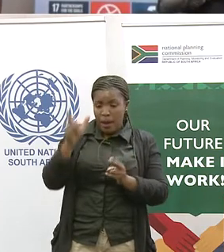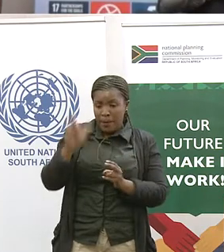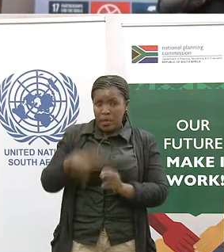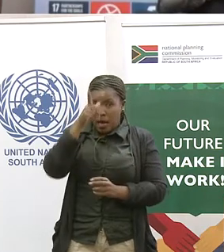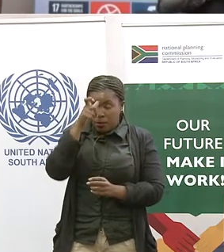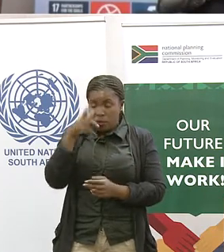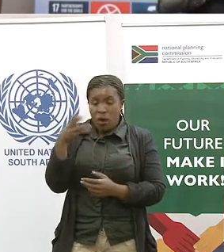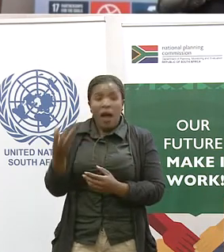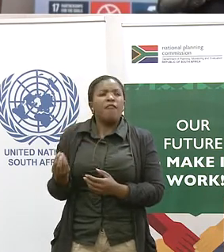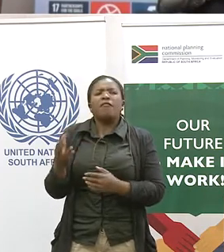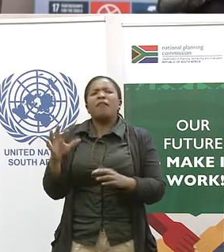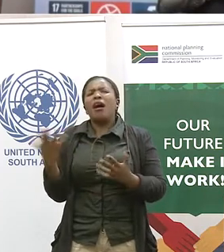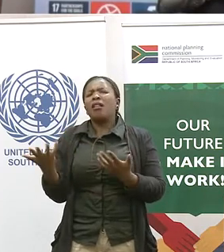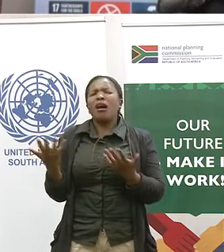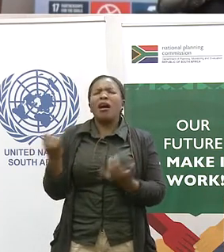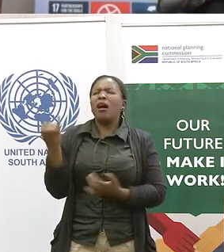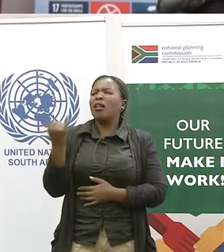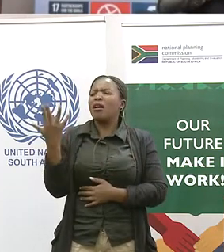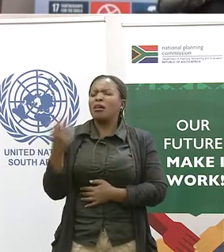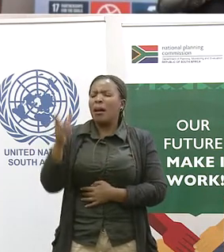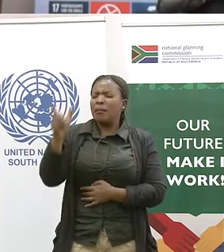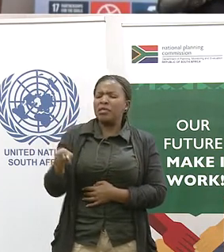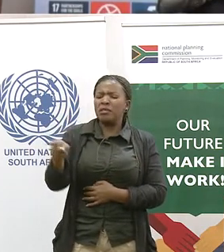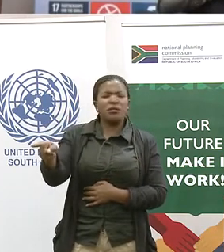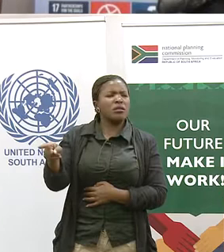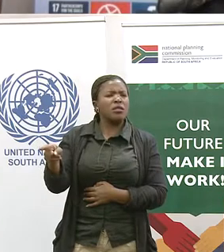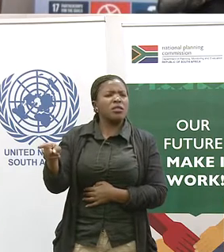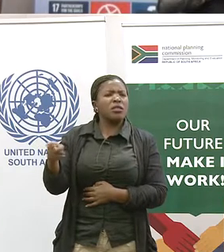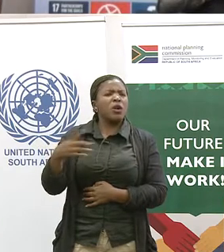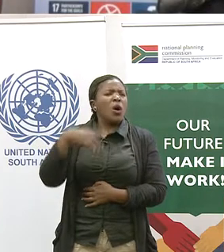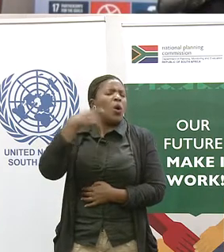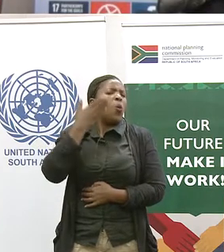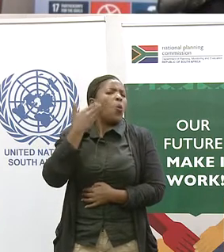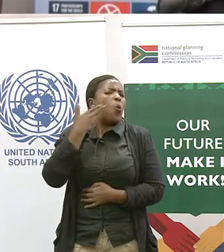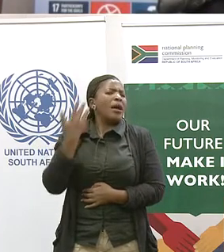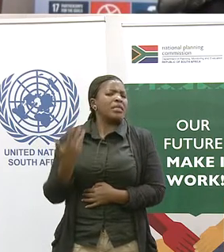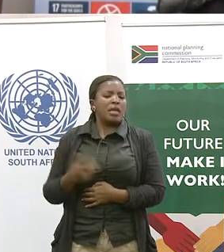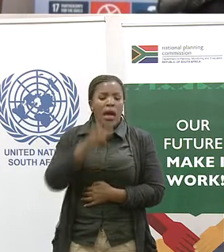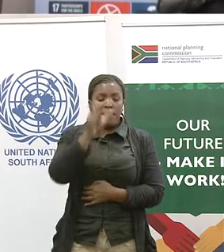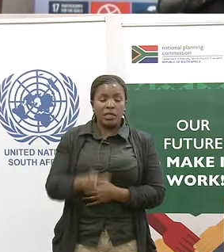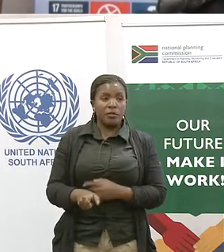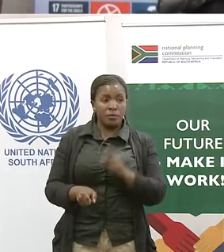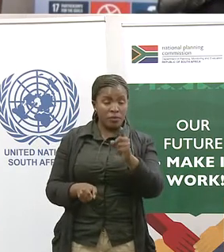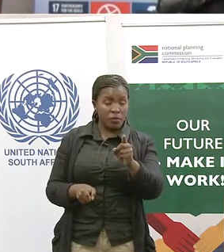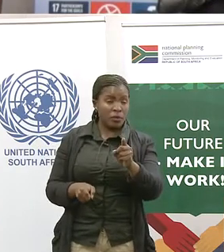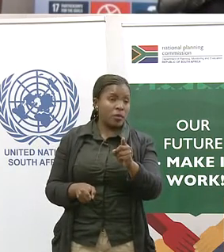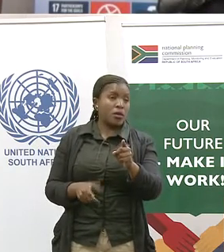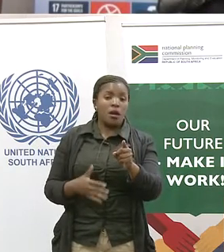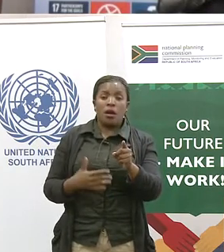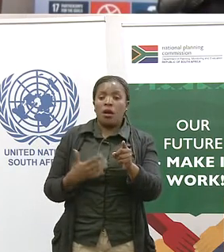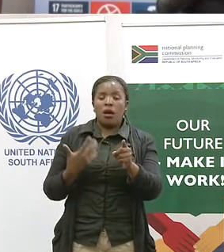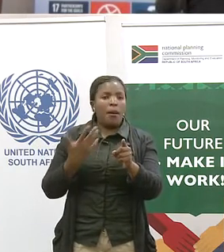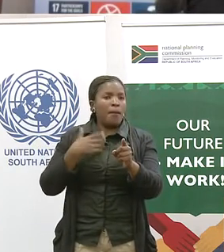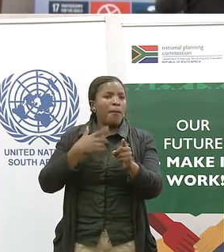we have a history of white oppression. So to a black person who's had a history of white